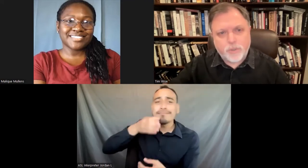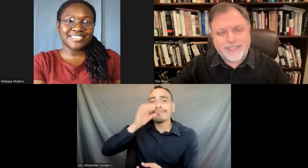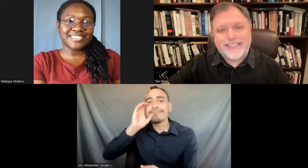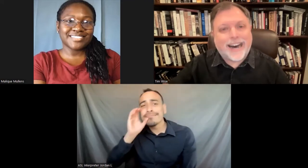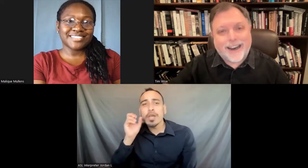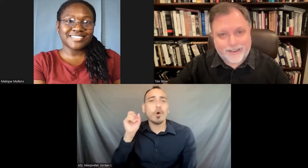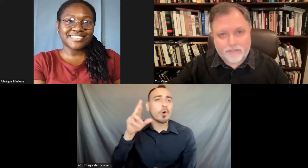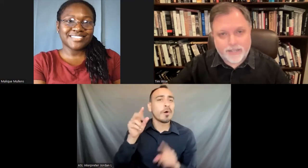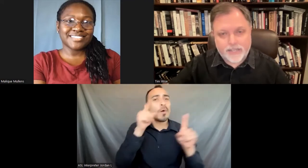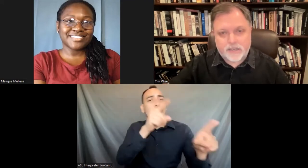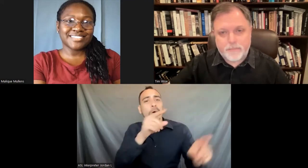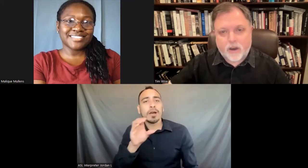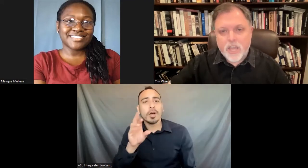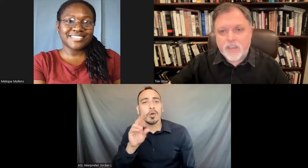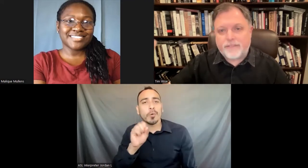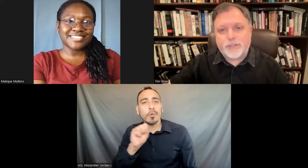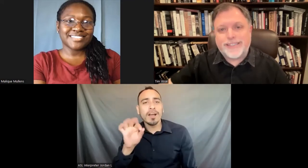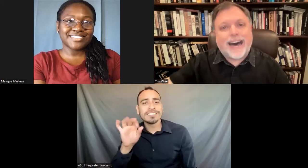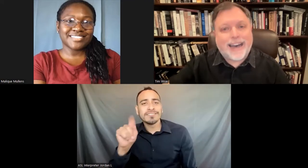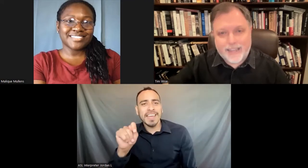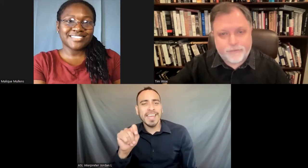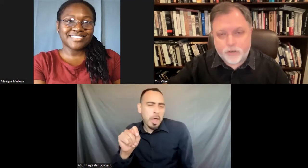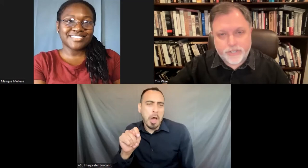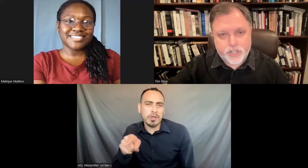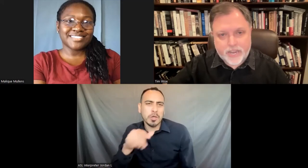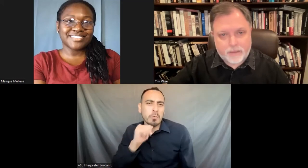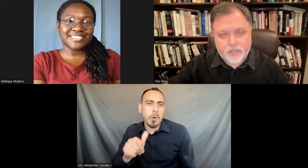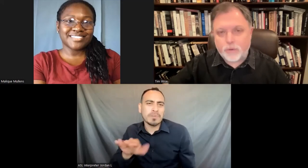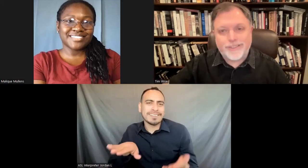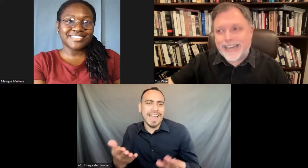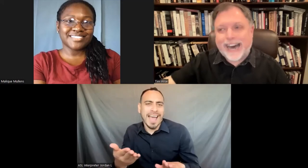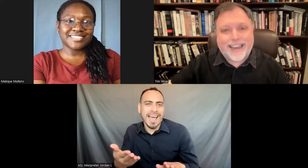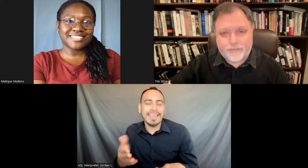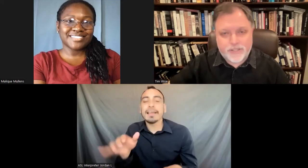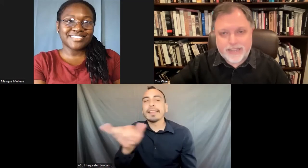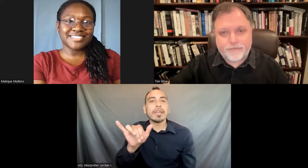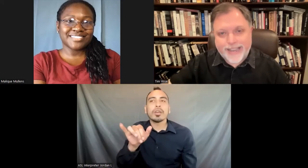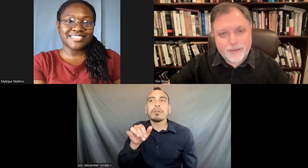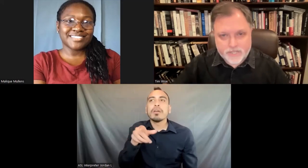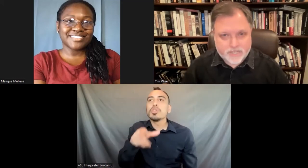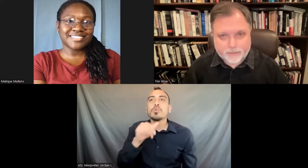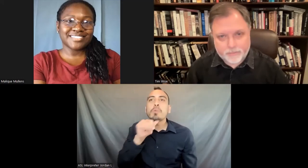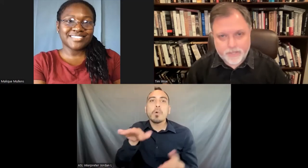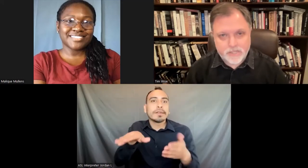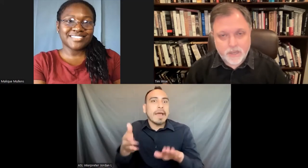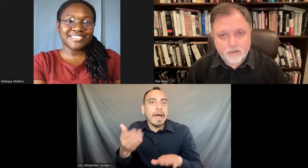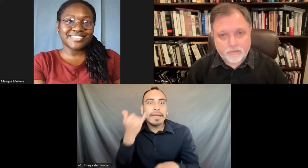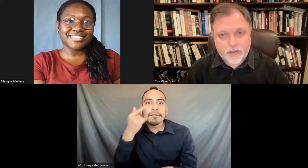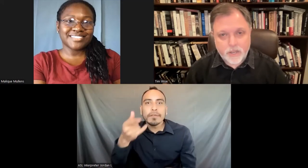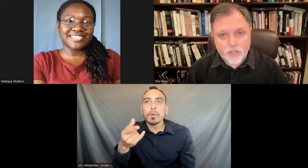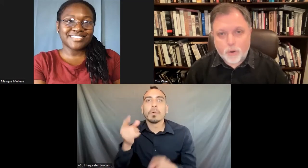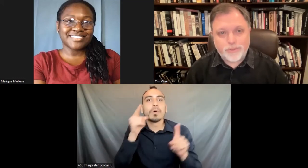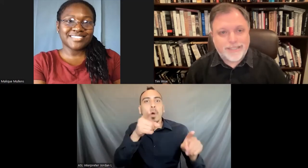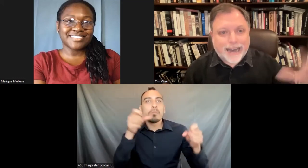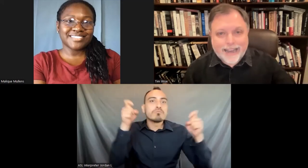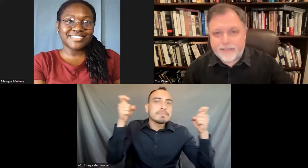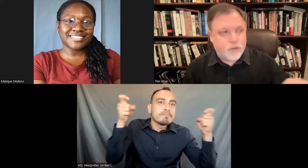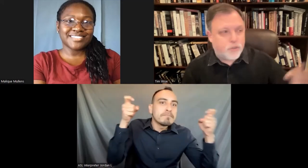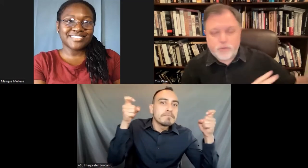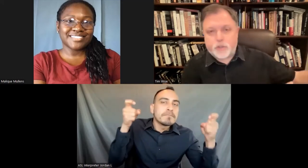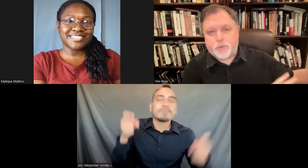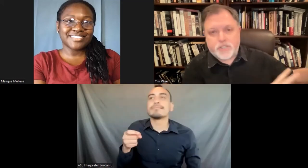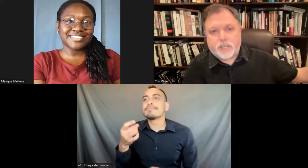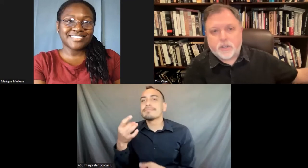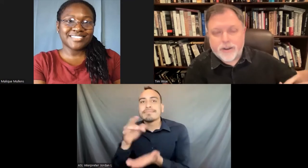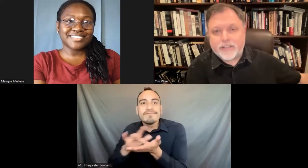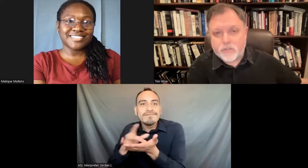people, they wouldn't die, right? Like somehow you never die if you're in shape. You don't die if you take vitamin supplements, right? You won't die if you